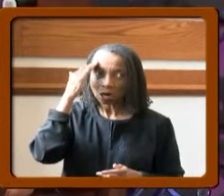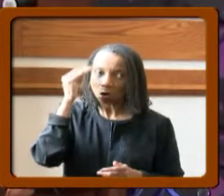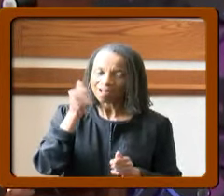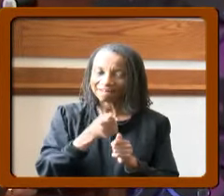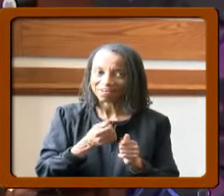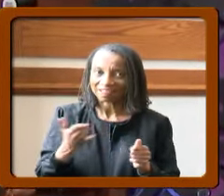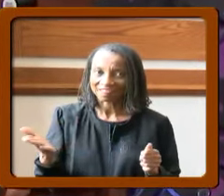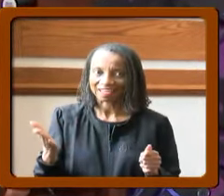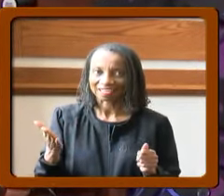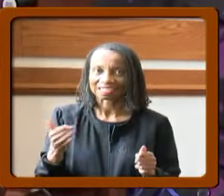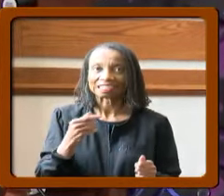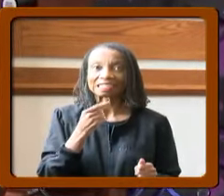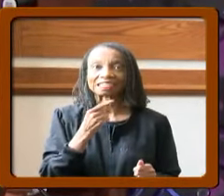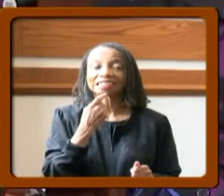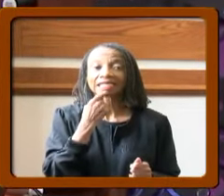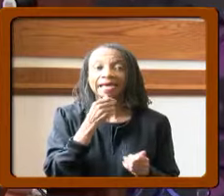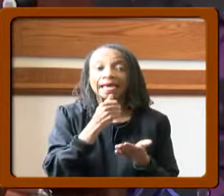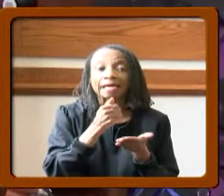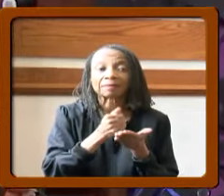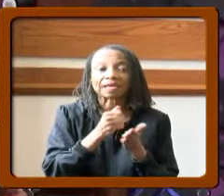so you can stay married.